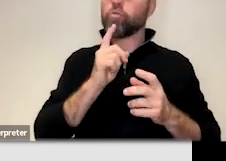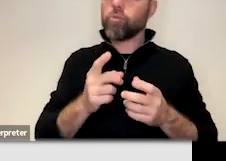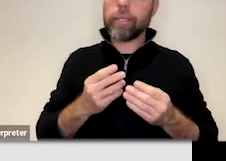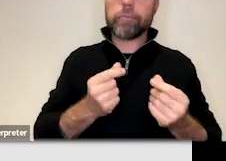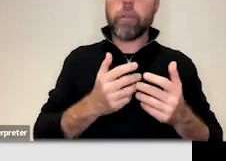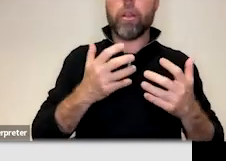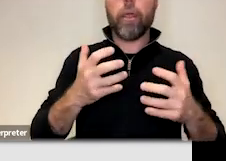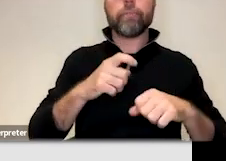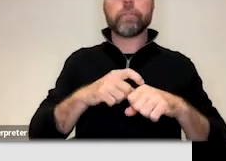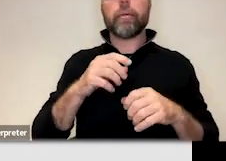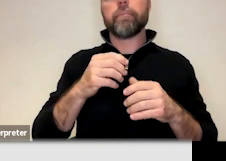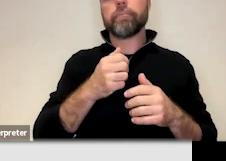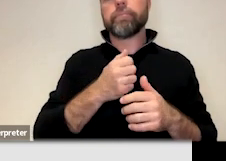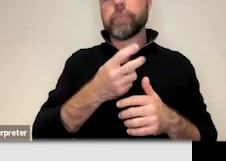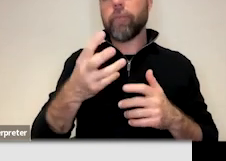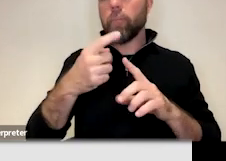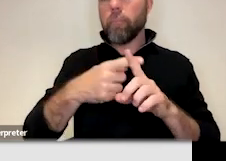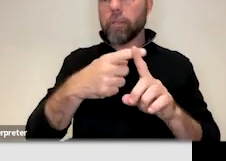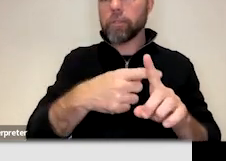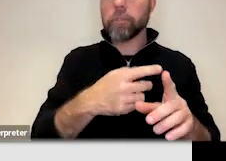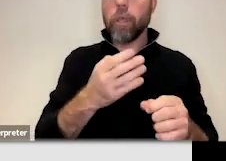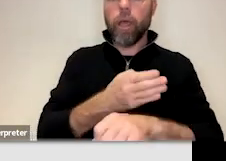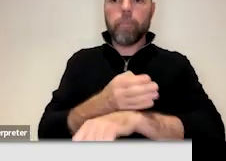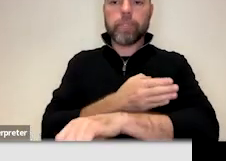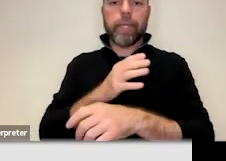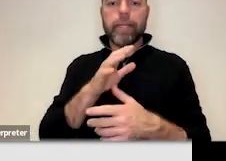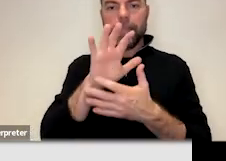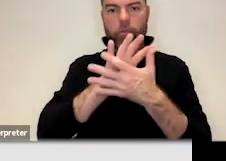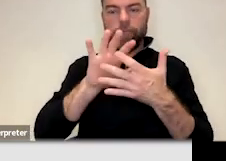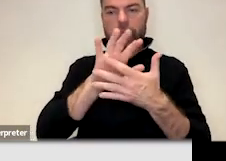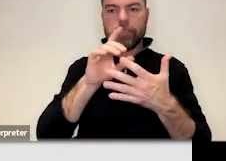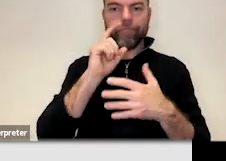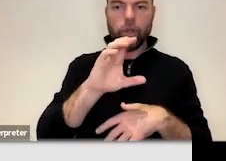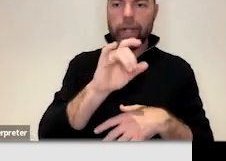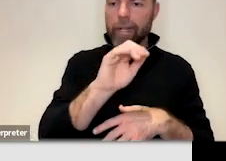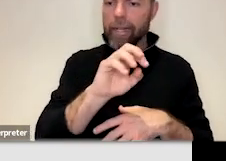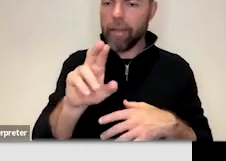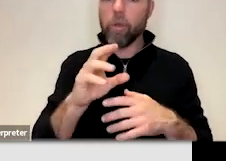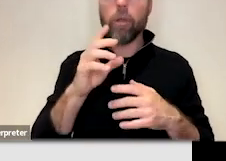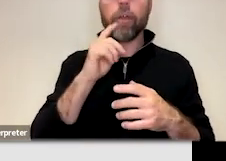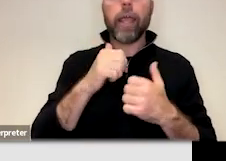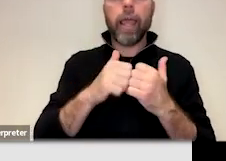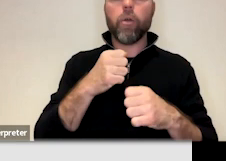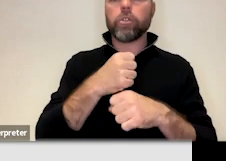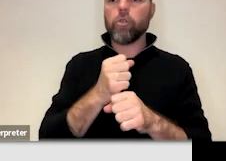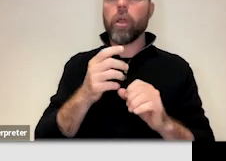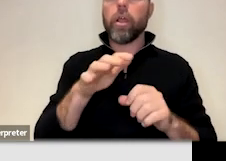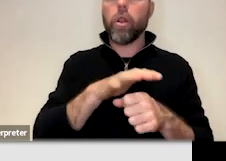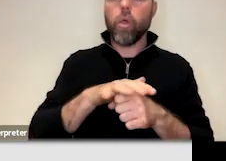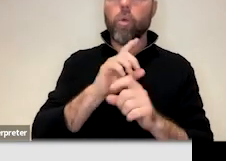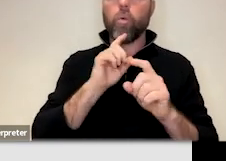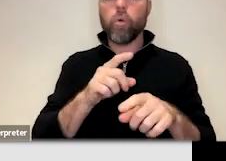of time over the last several months updating the interface with ClimRR, and particularly how we generate local reports